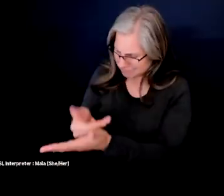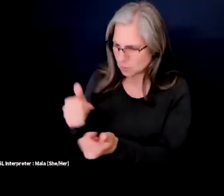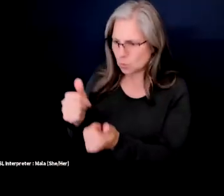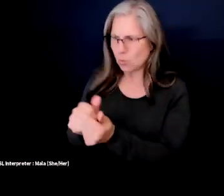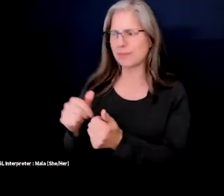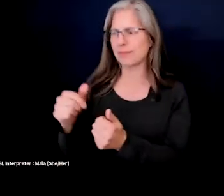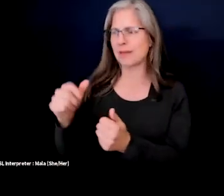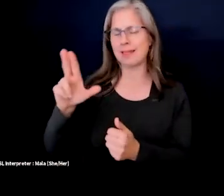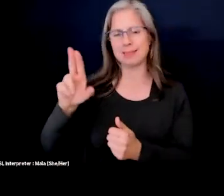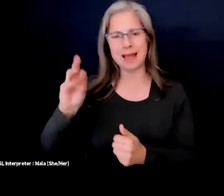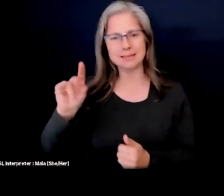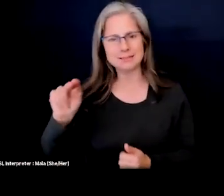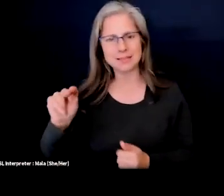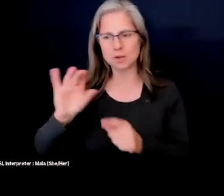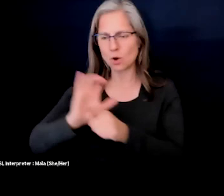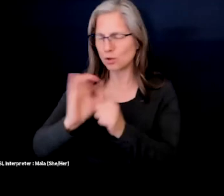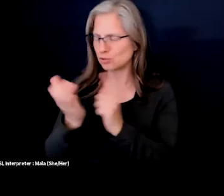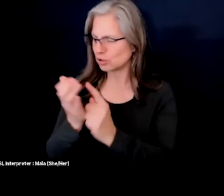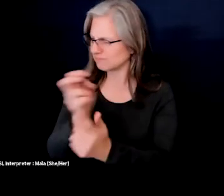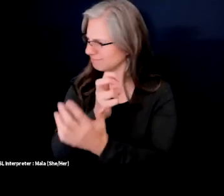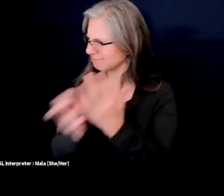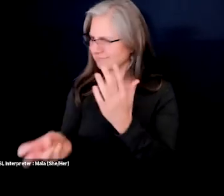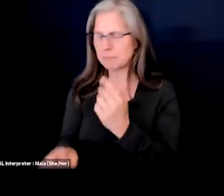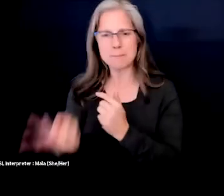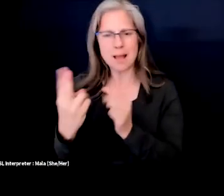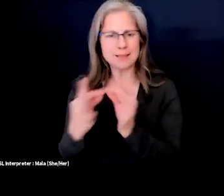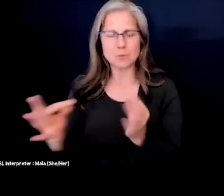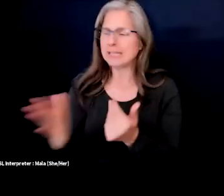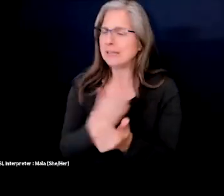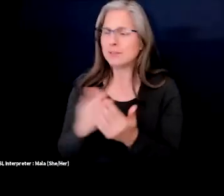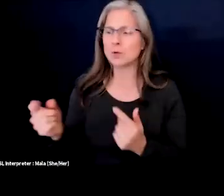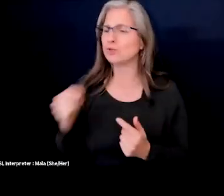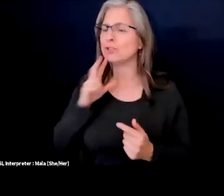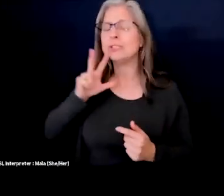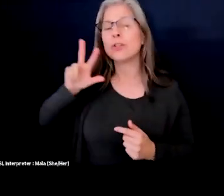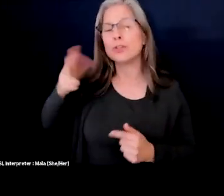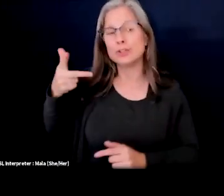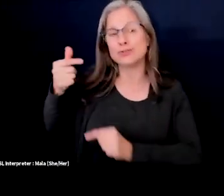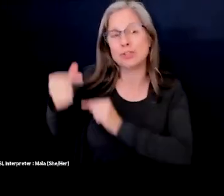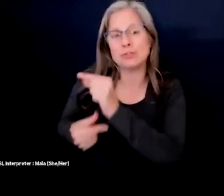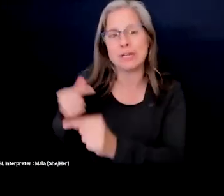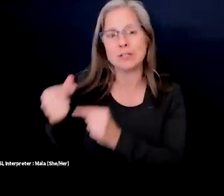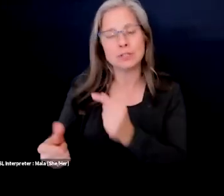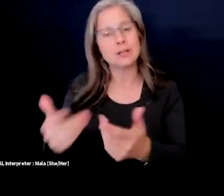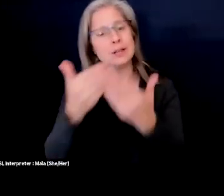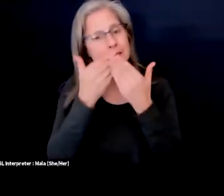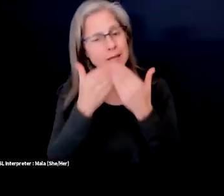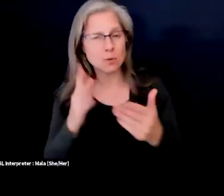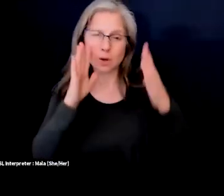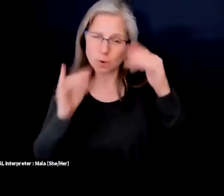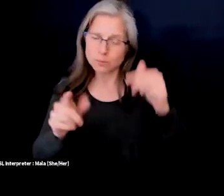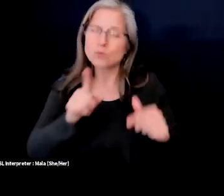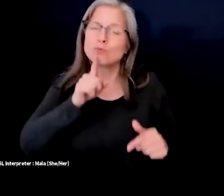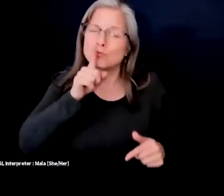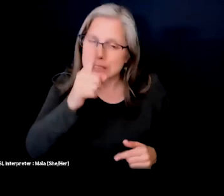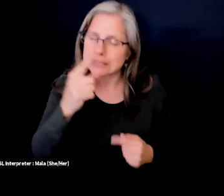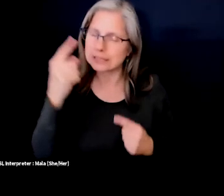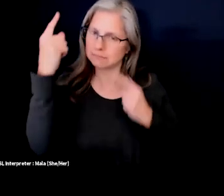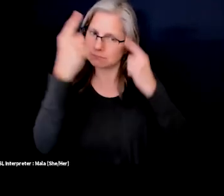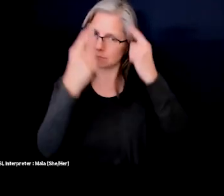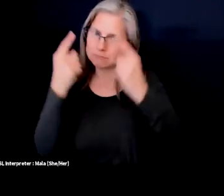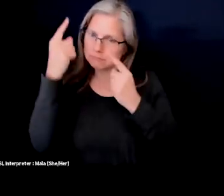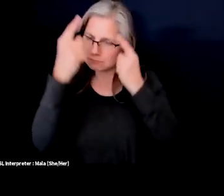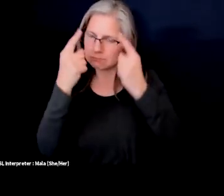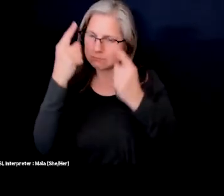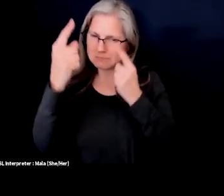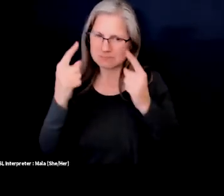Latin culture, is totally bilingual, even though she's 3rd generation. Thank you, and I hope you really consider